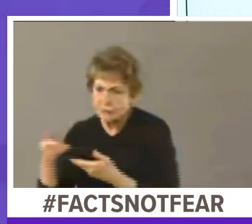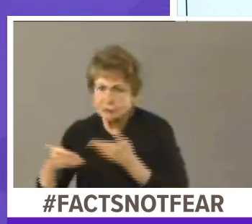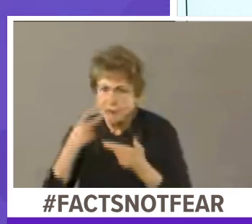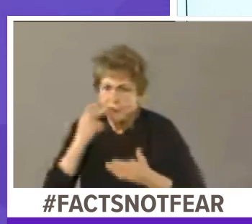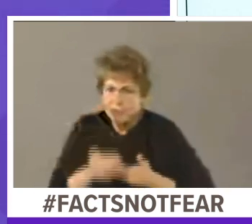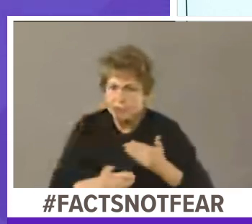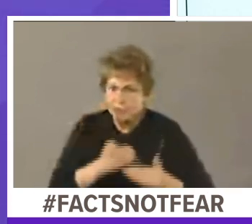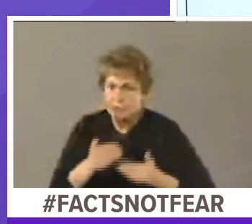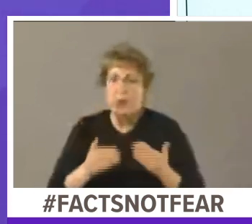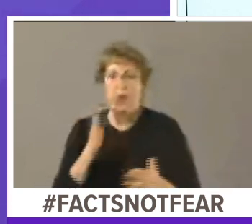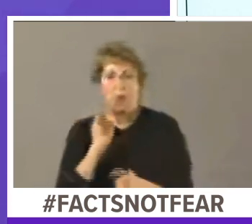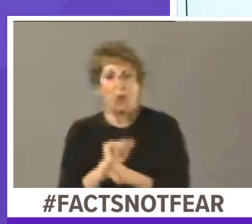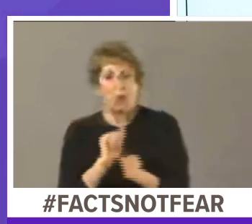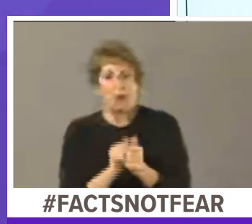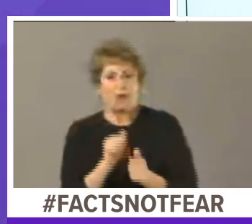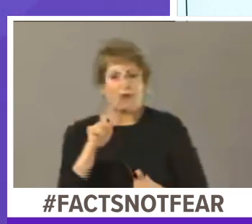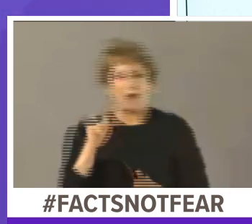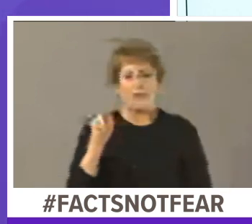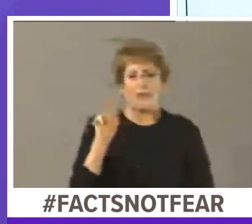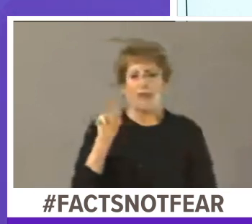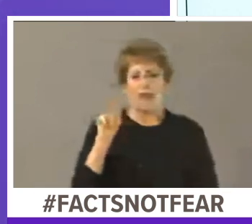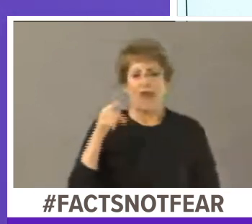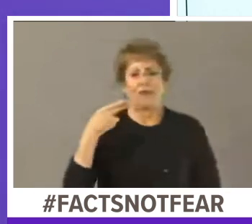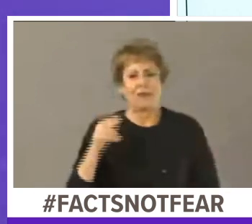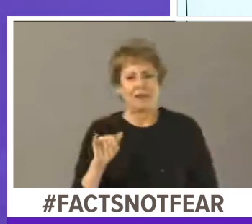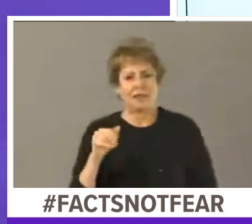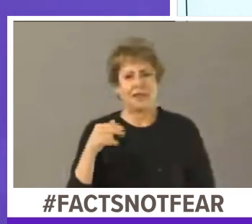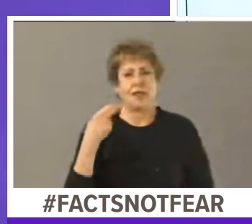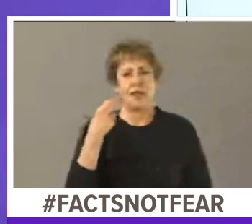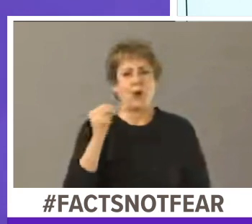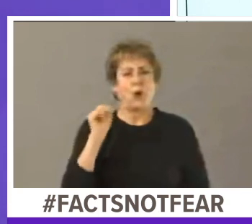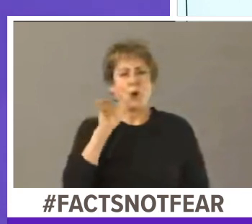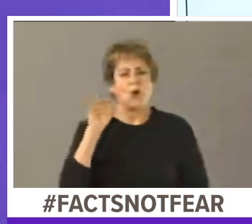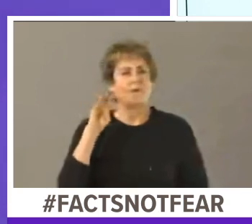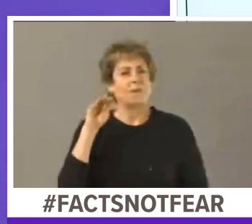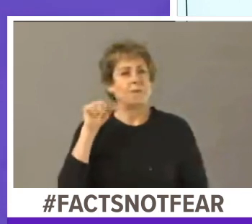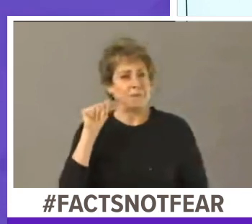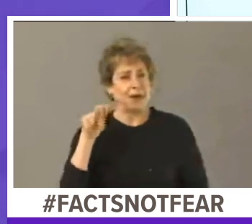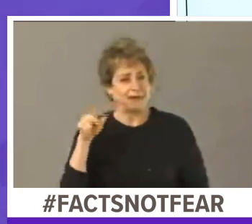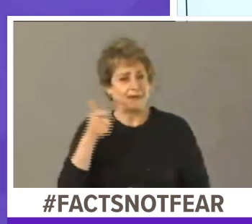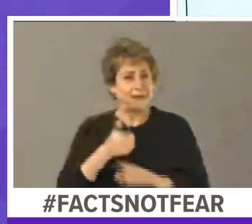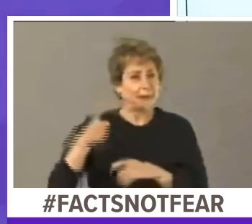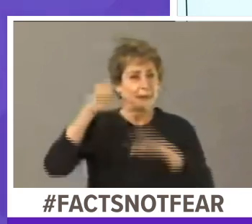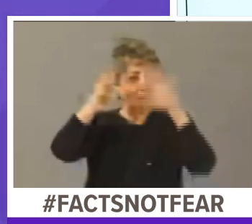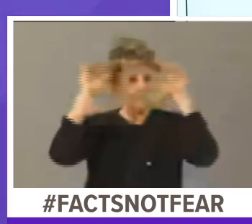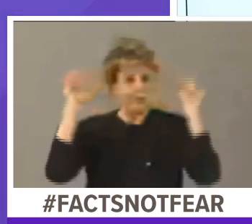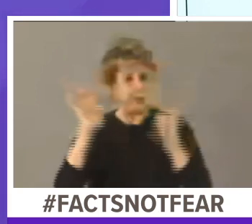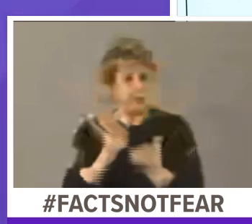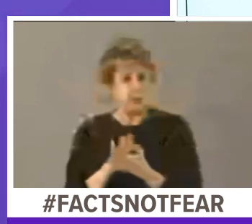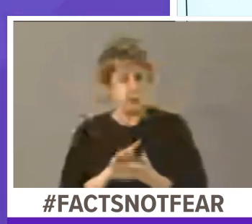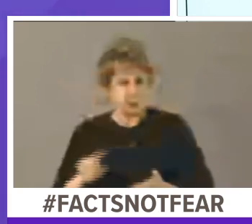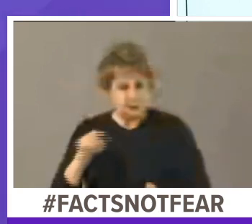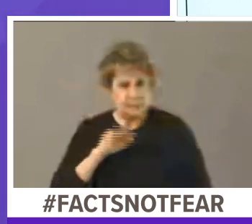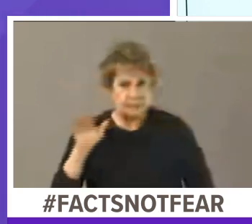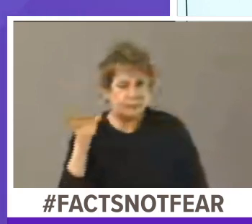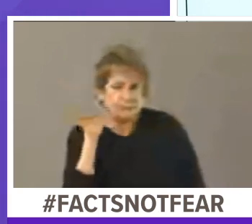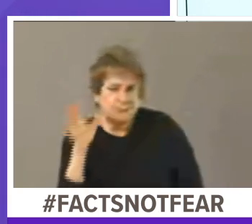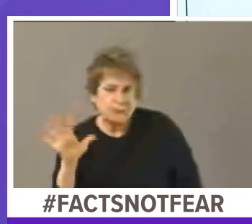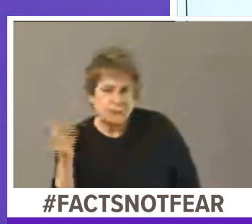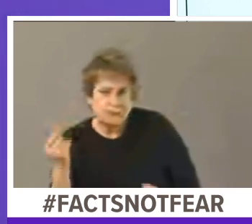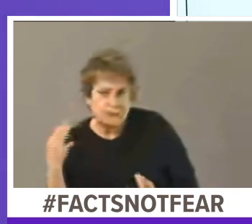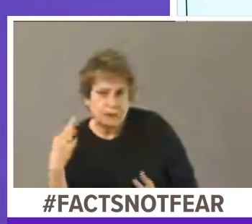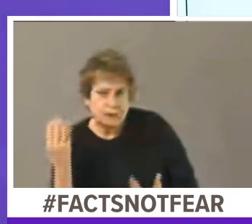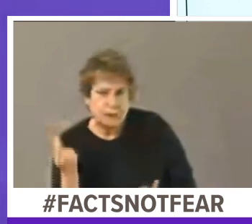Kathy Hoffman, along with other constituencies to get the best guidance on what we're going to do going forward.